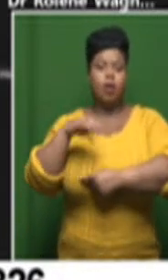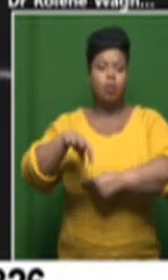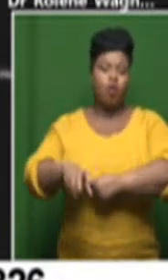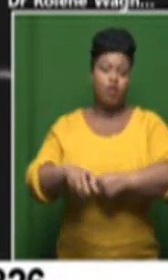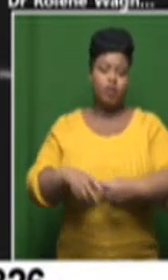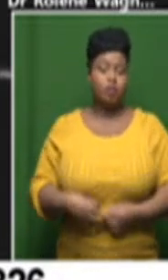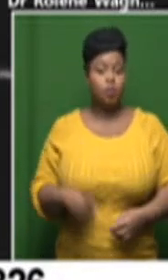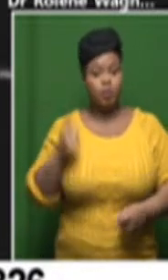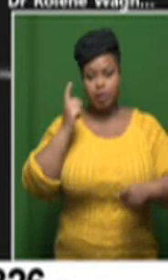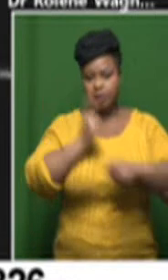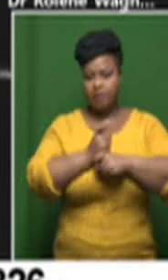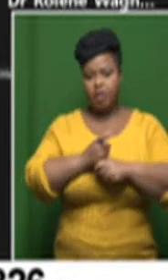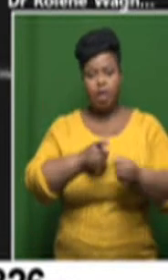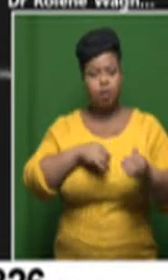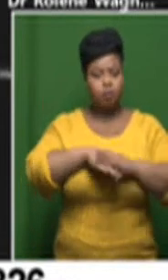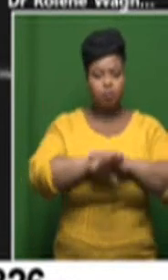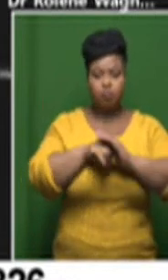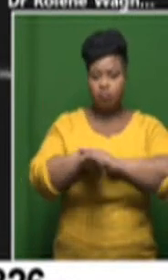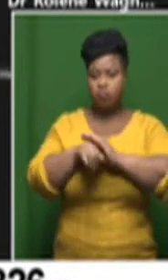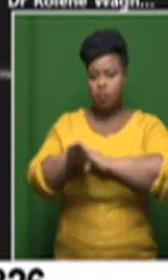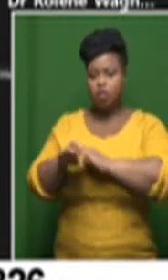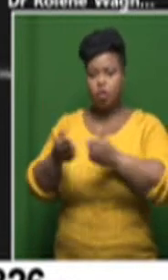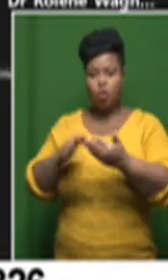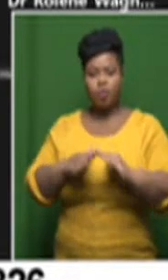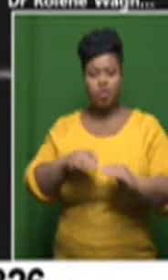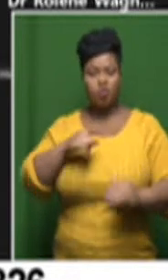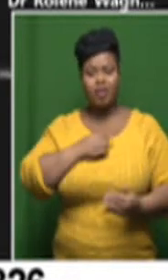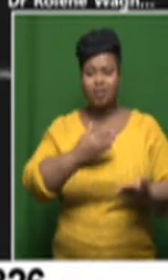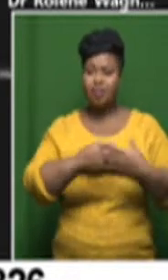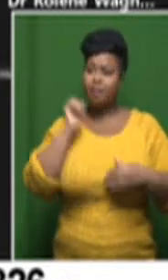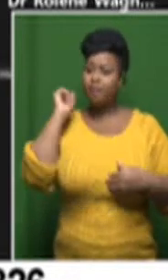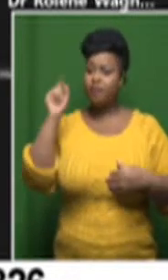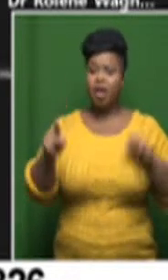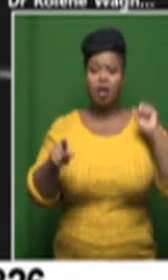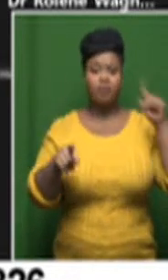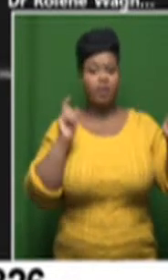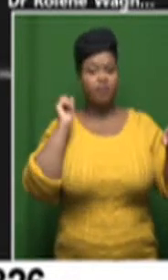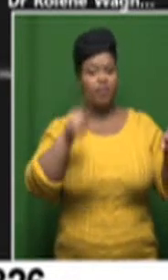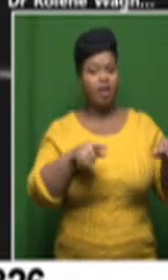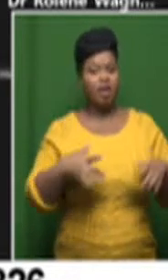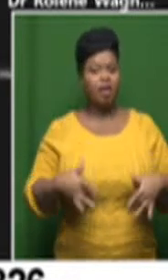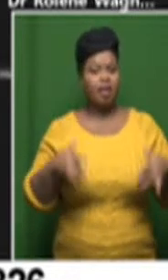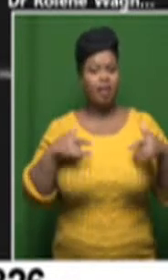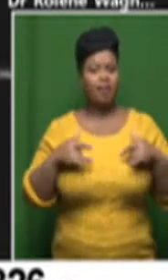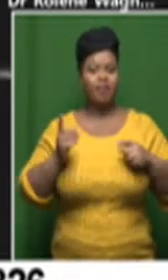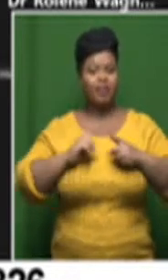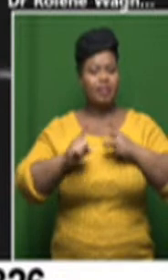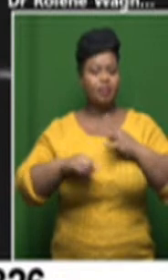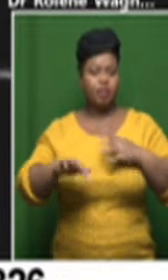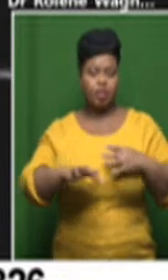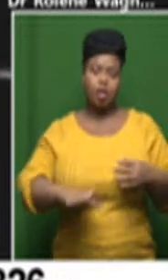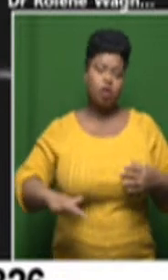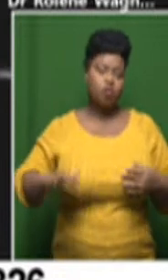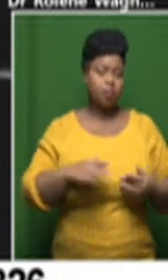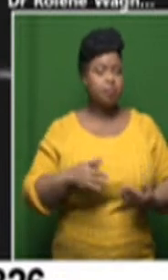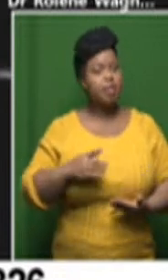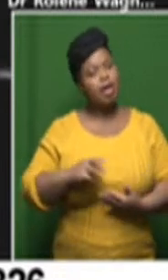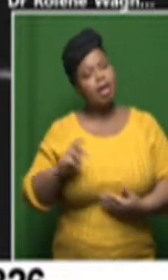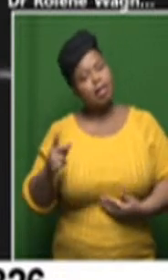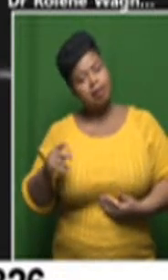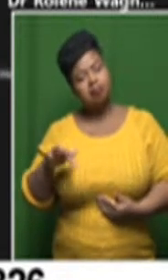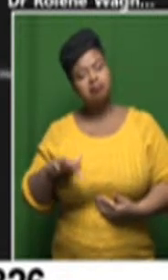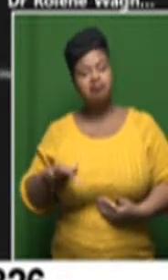it's really difficult to reach some communities because they're so far flung. And so when we have achievements and we're